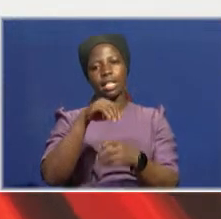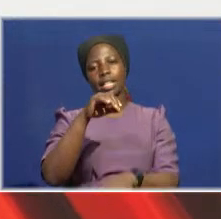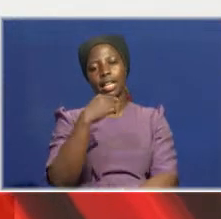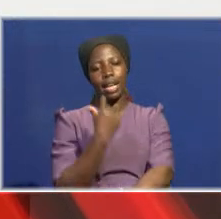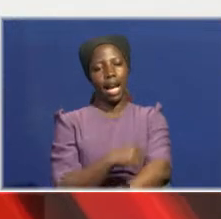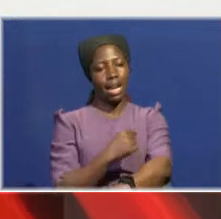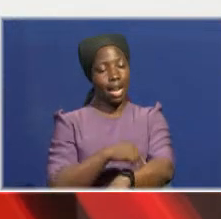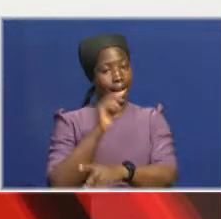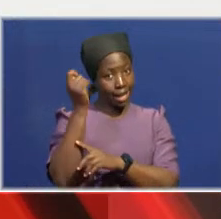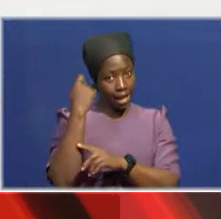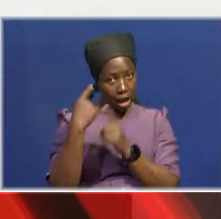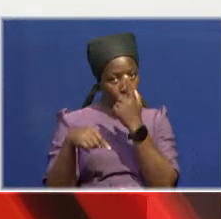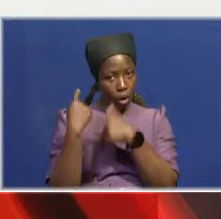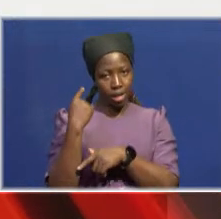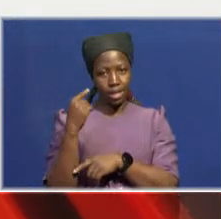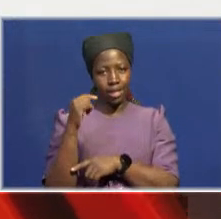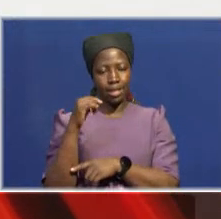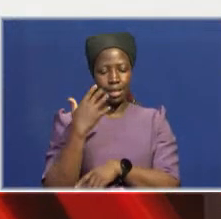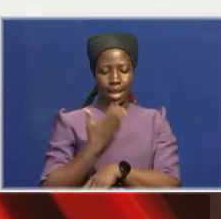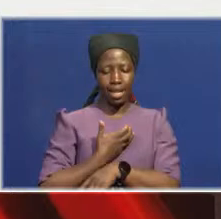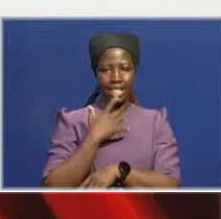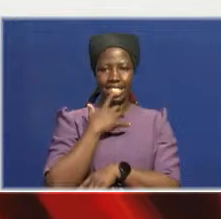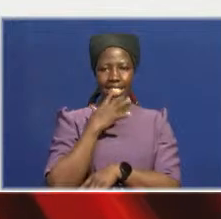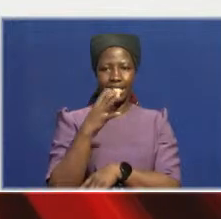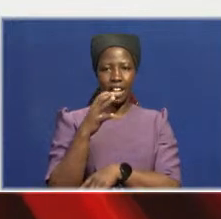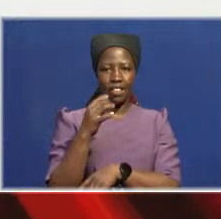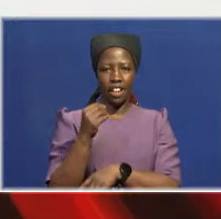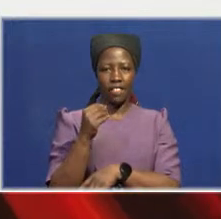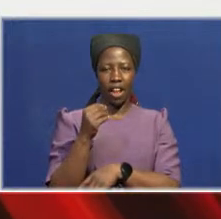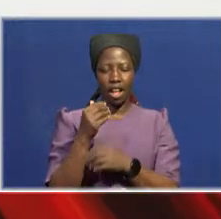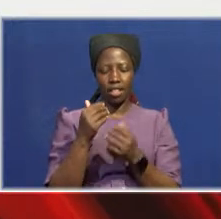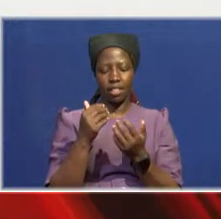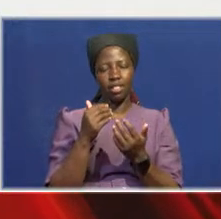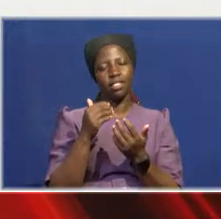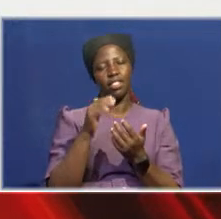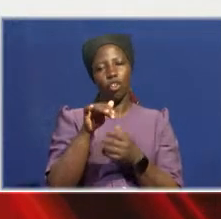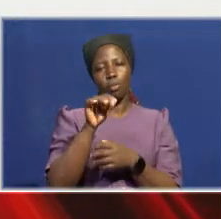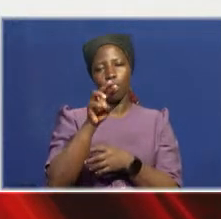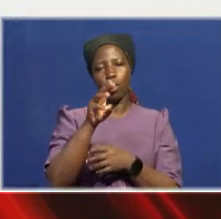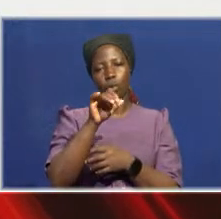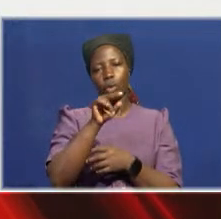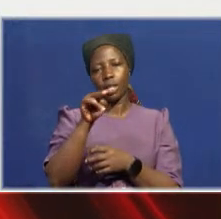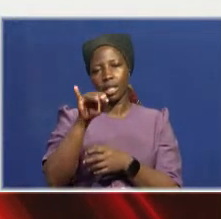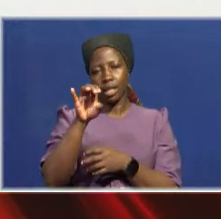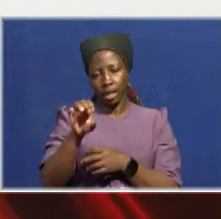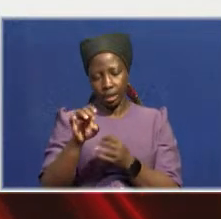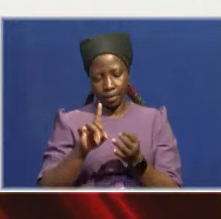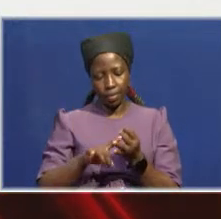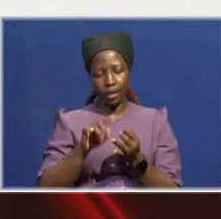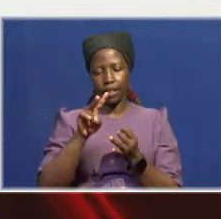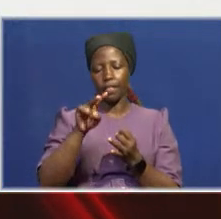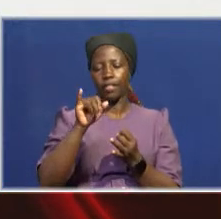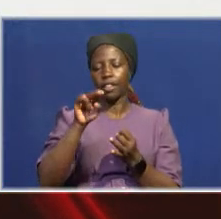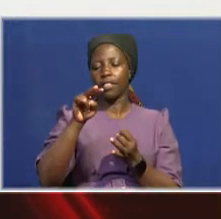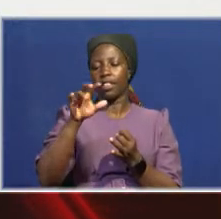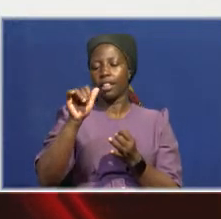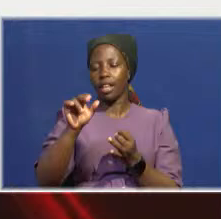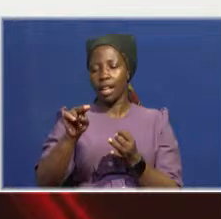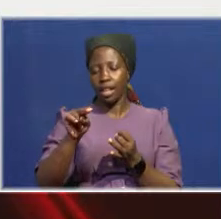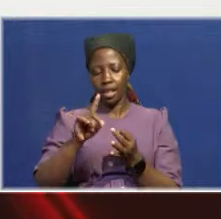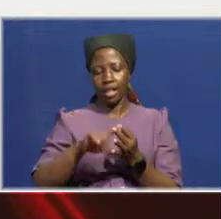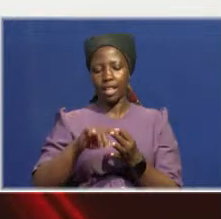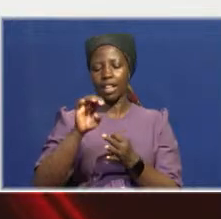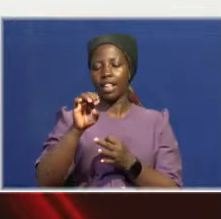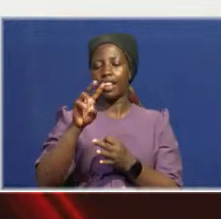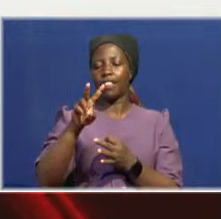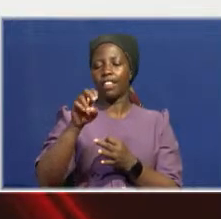Kenya won silver courtesy of Winnie Beale in women's triple jump, while Vivian Chebet and Evans Kiptum